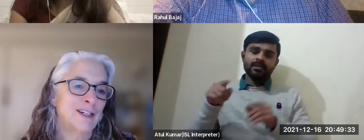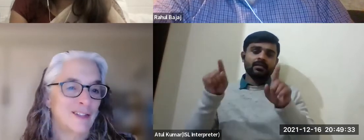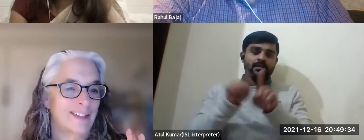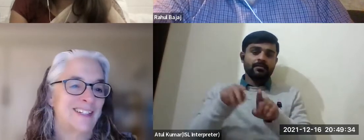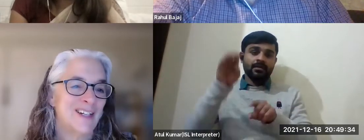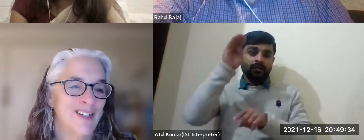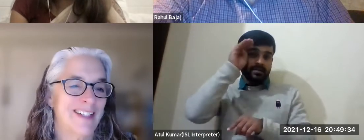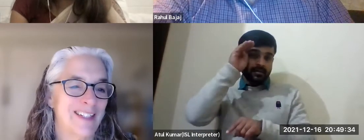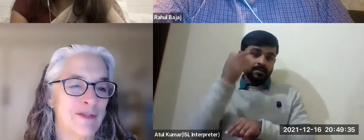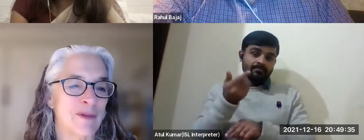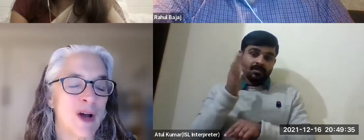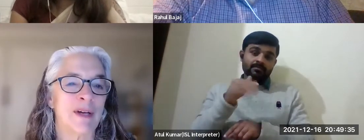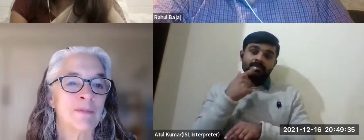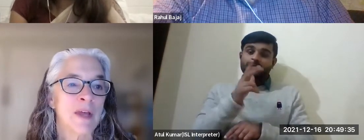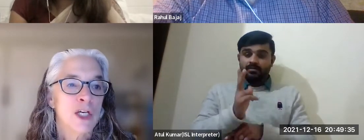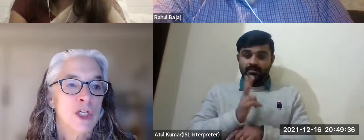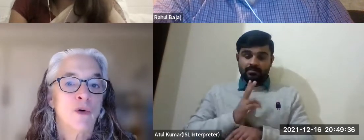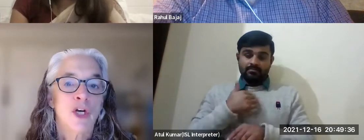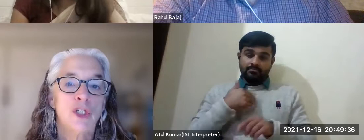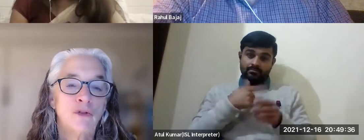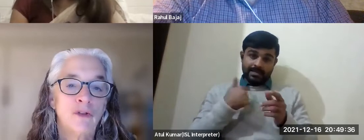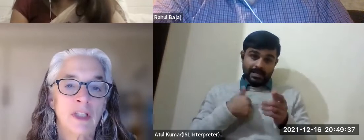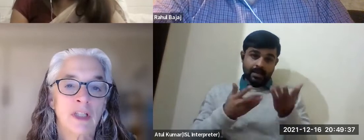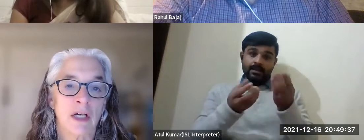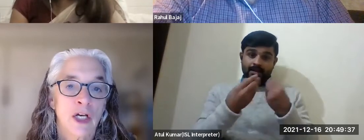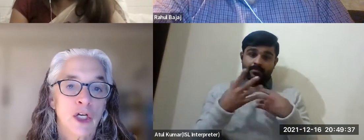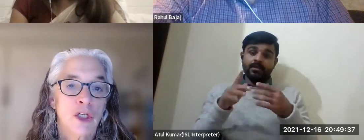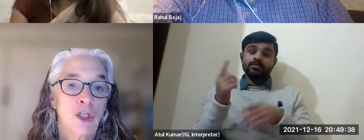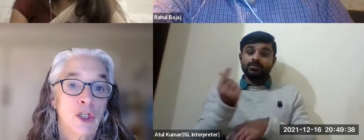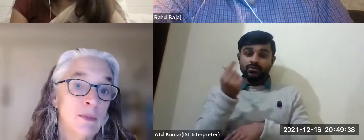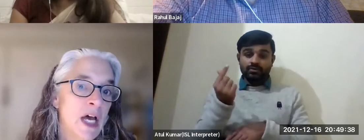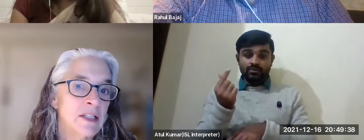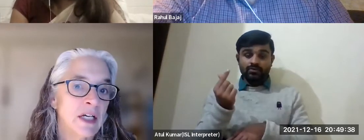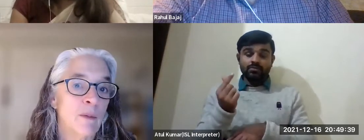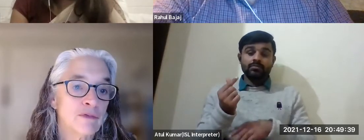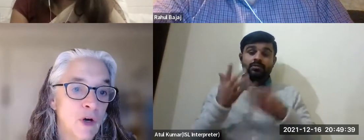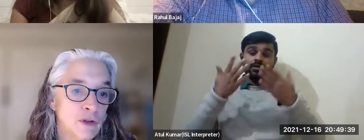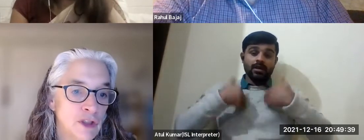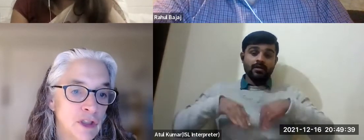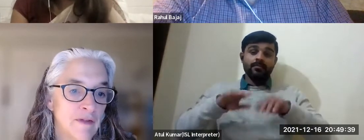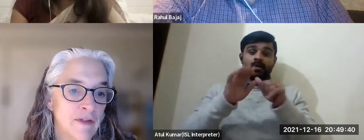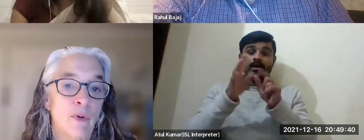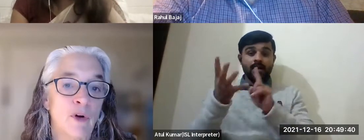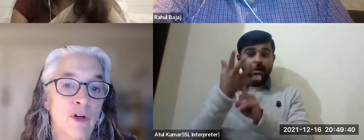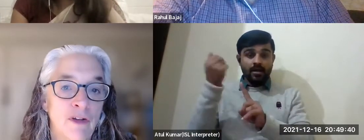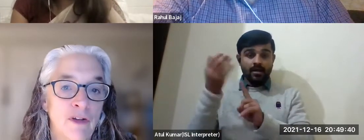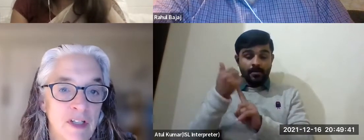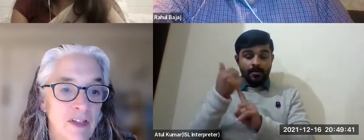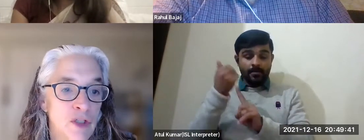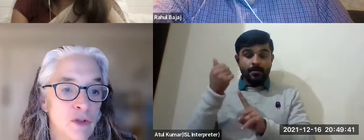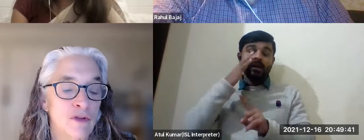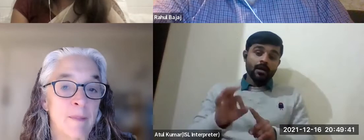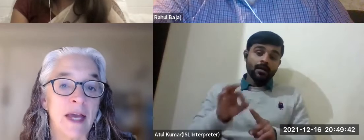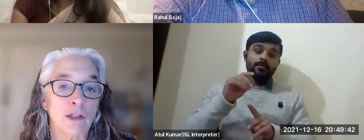listening here, you can tell me if I'm wrong, but using the humanizing approach of the importance of